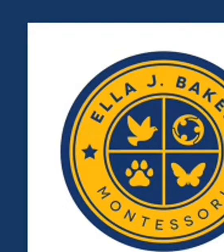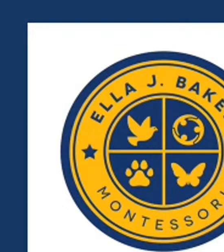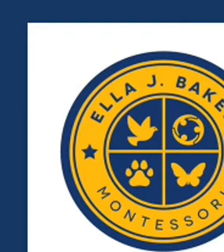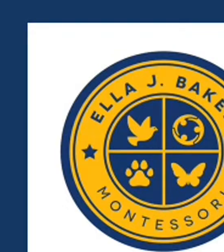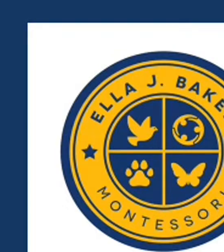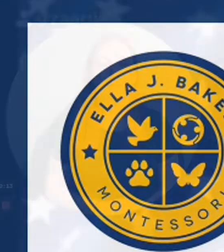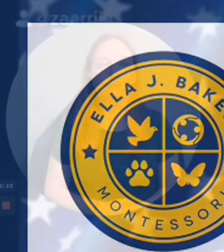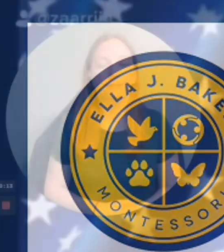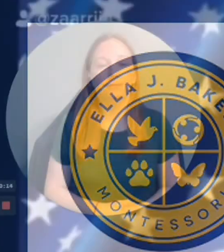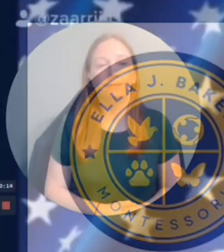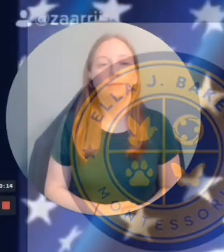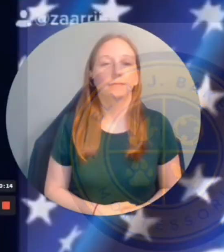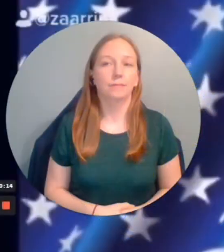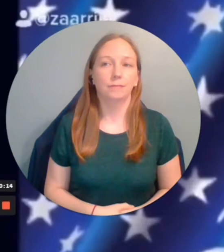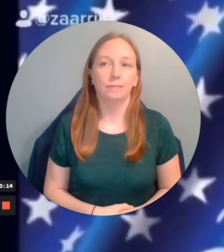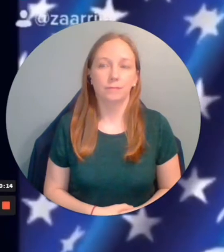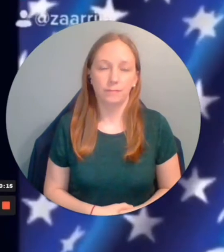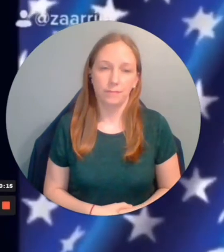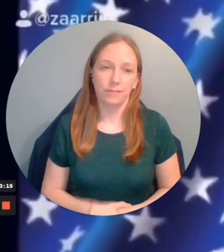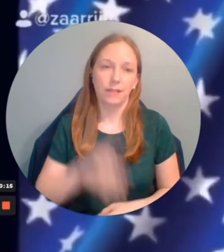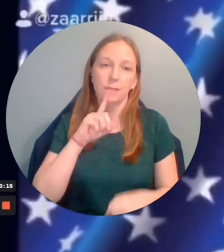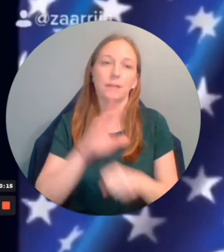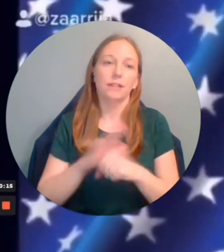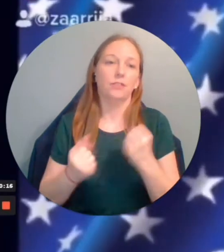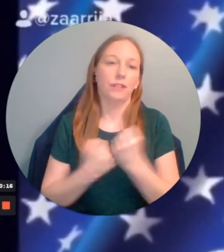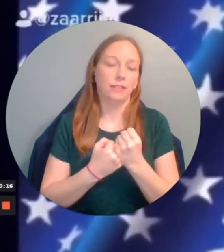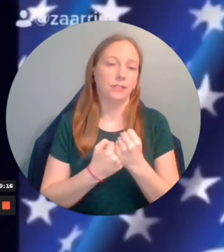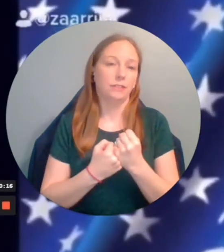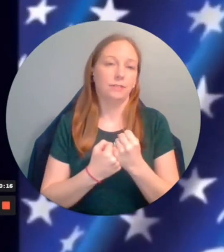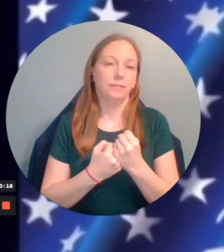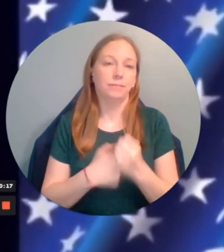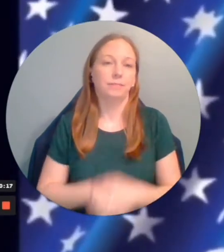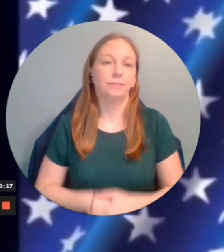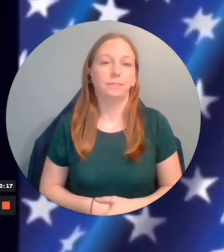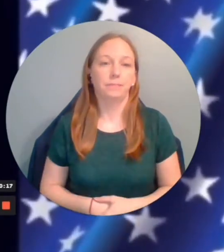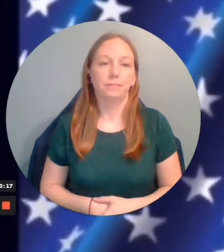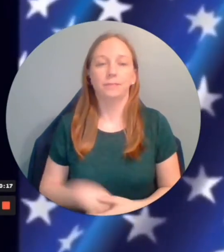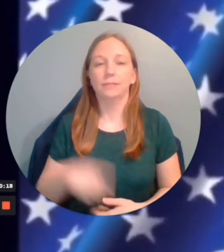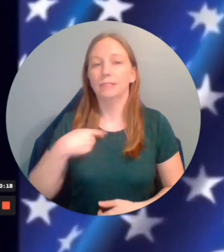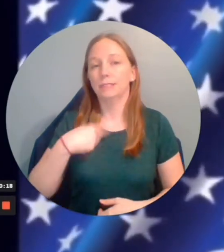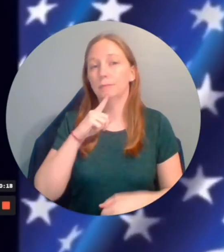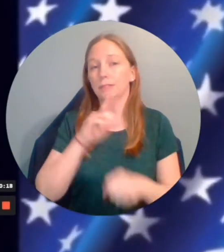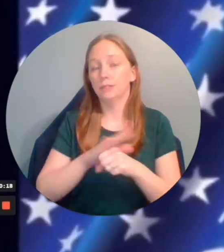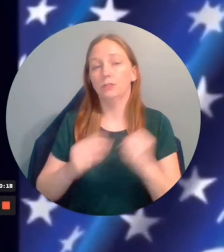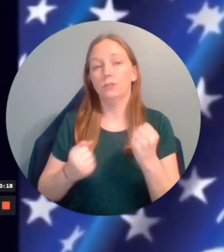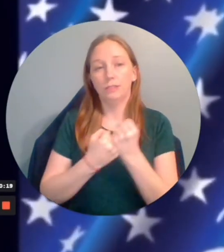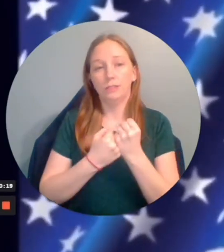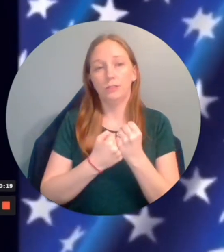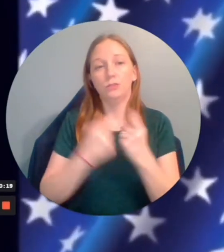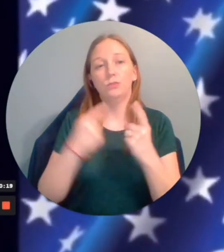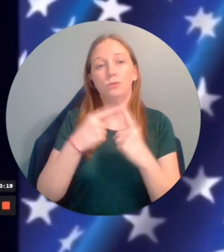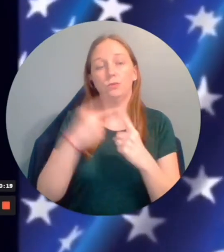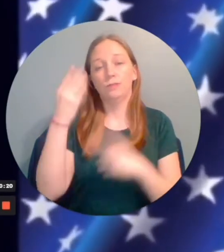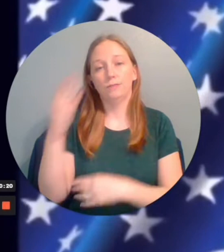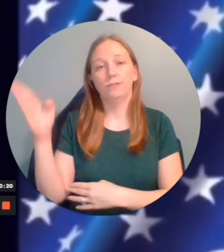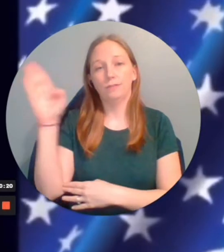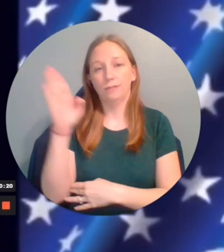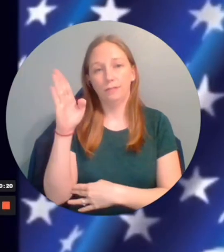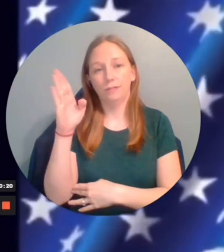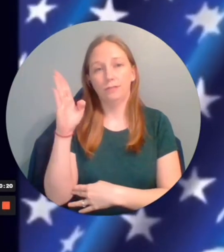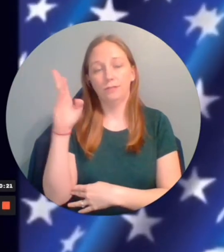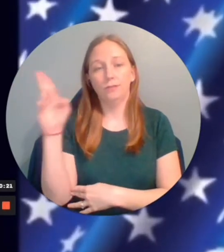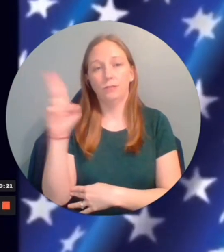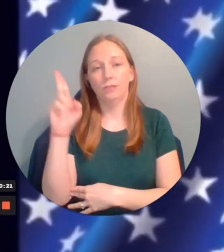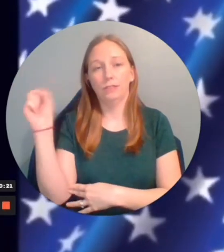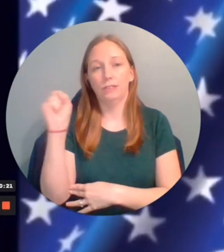our pledges. The Pledge of Allegiance. I pledge allegiance to the flag